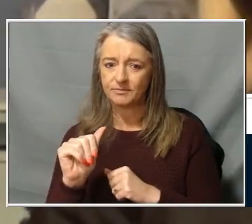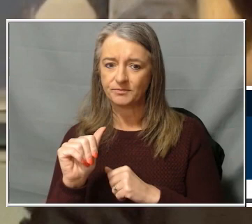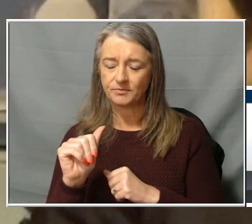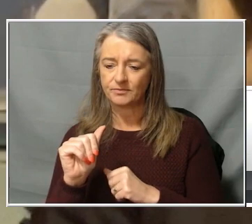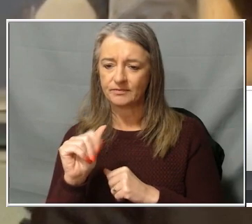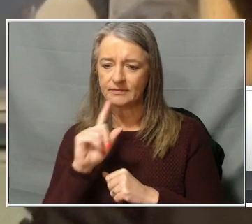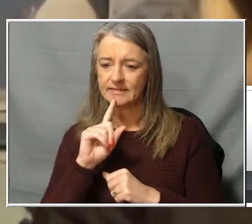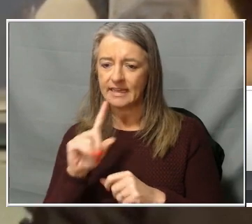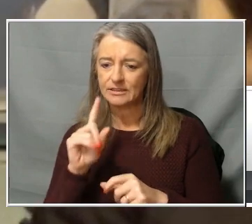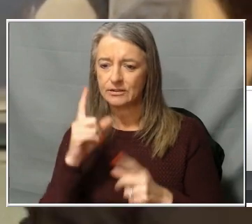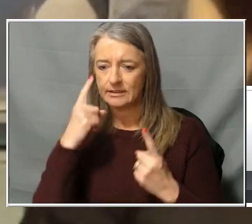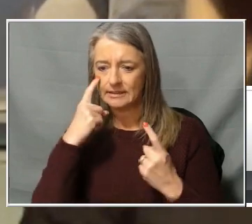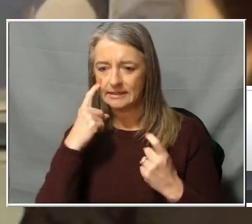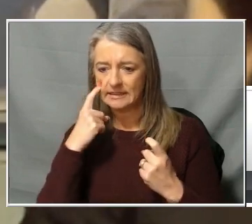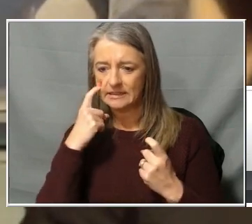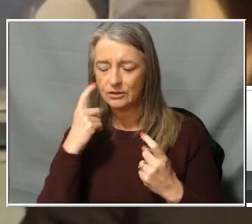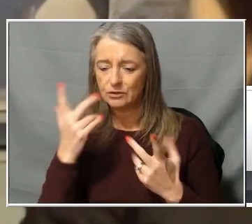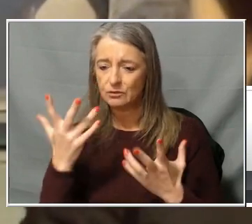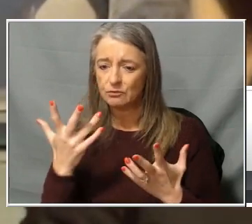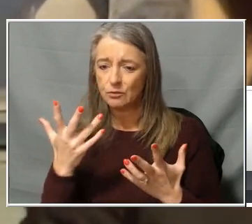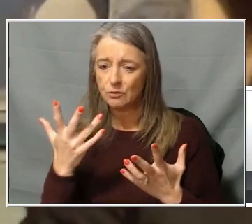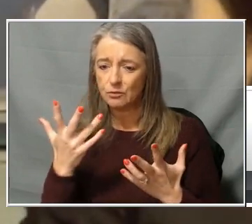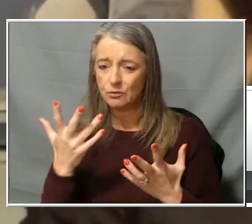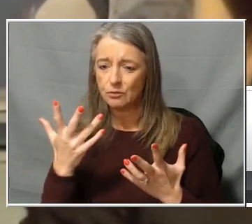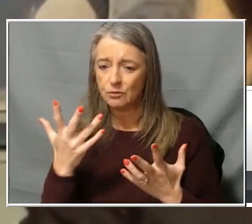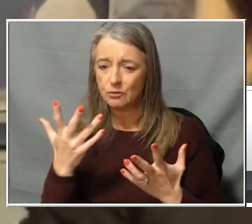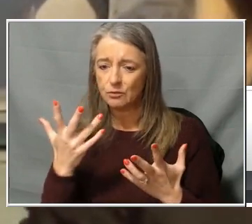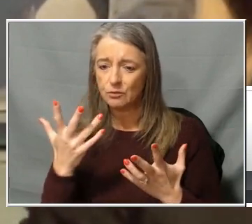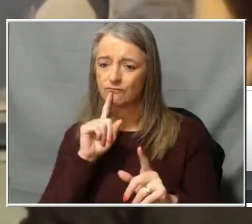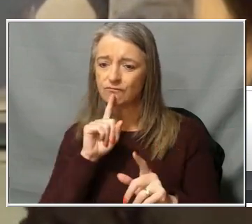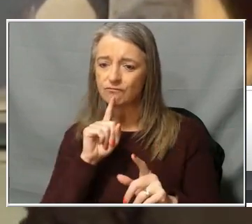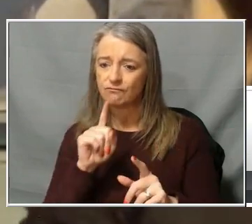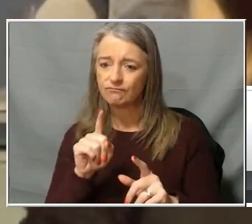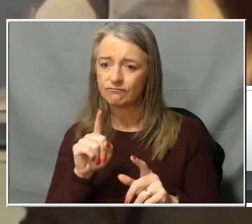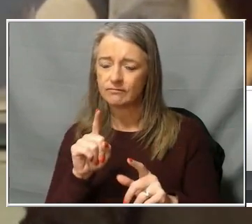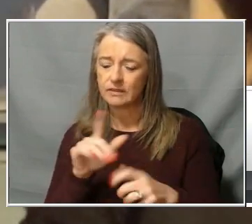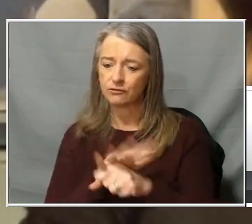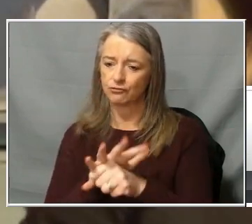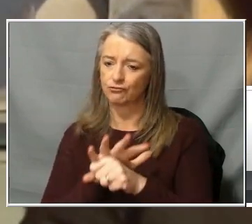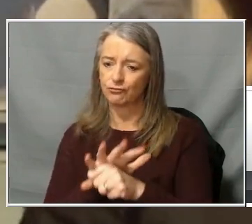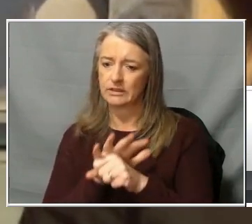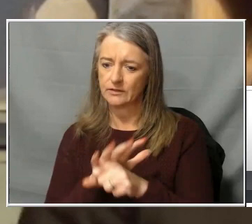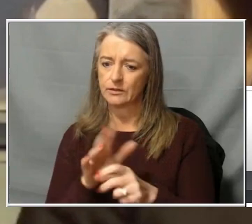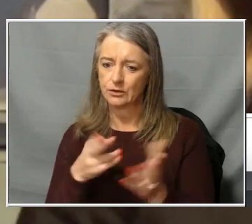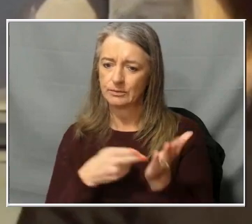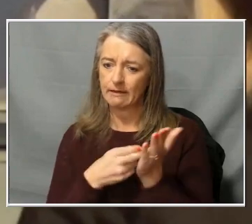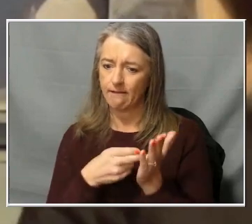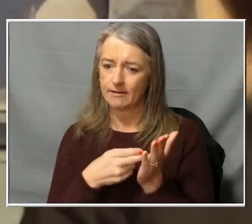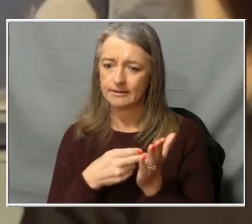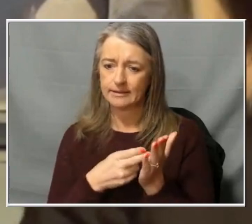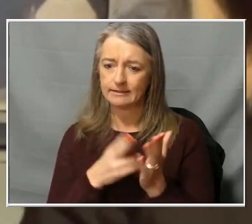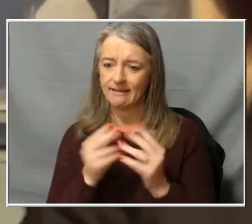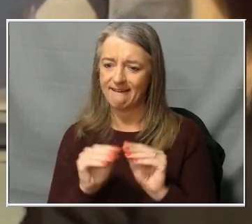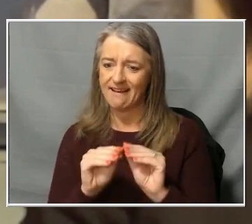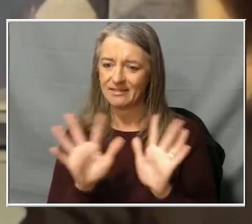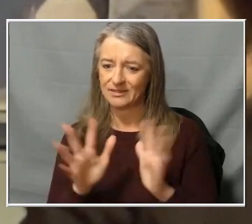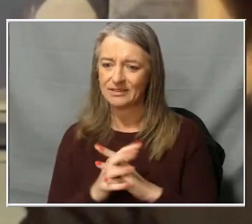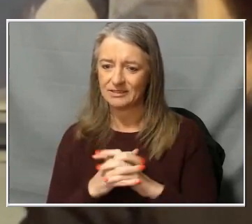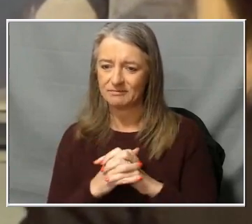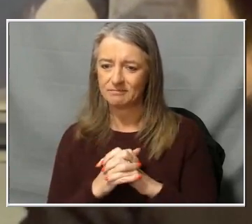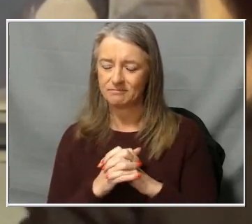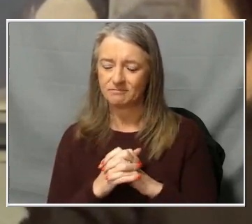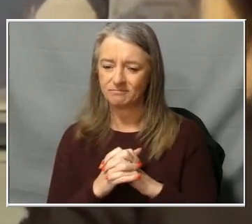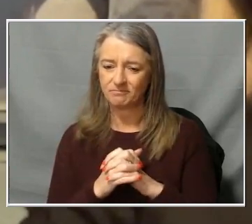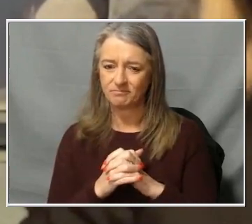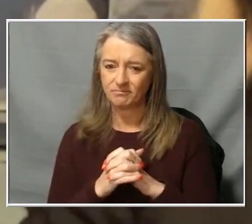It actually gives me tears watching it because it was extremely stressful, to be honest, obviously.